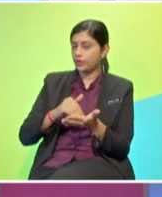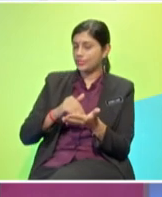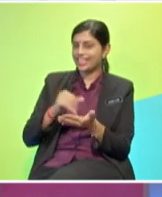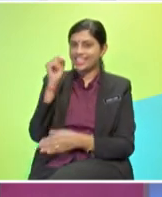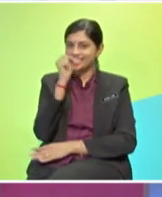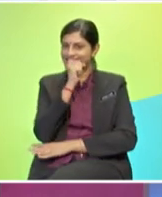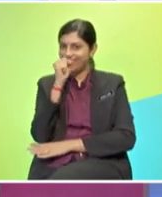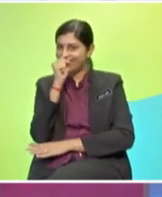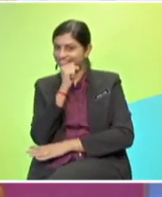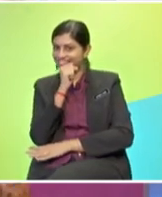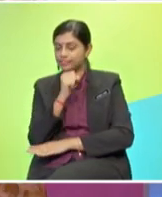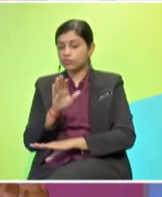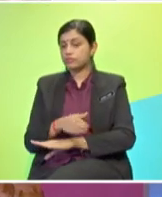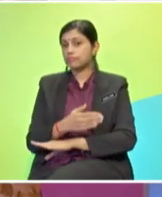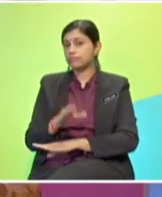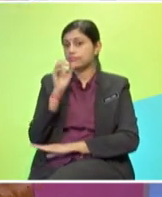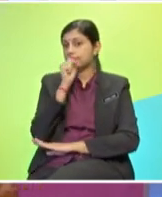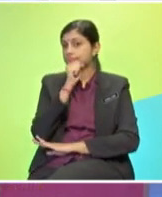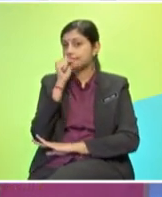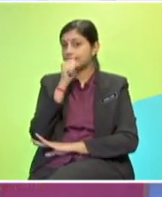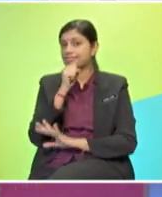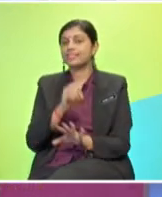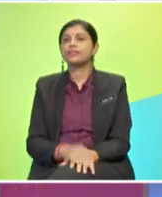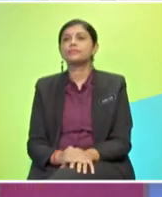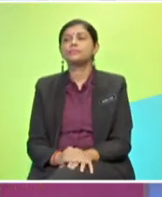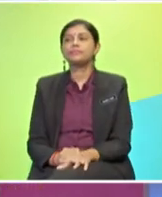Yes. Okay. So shall we begin? Let's go.